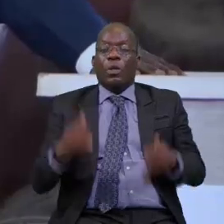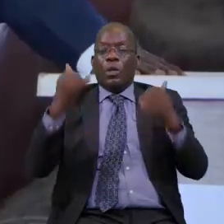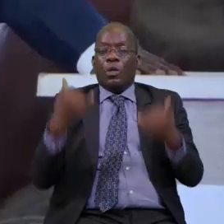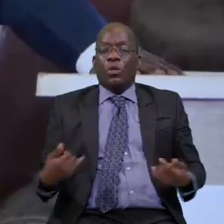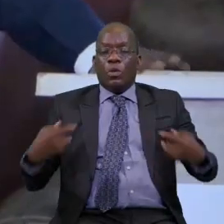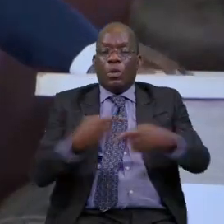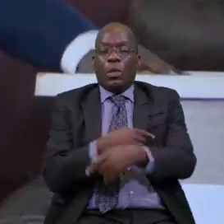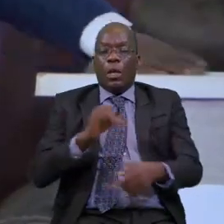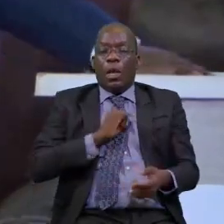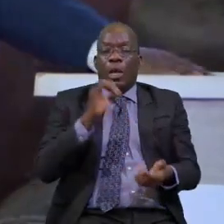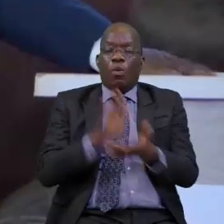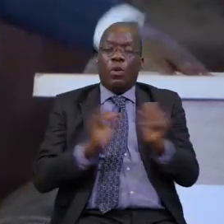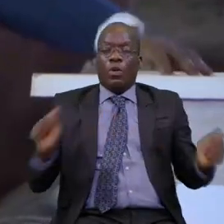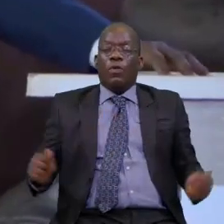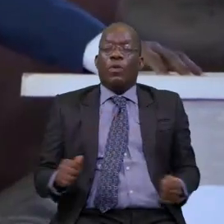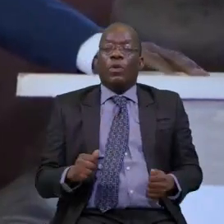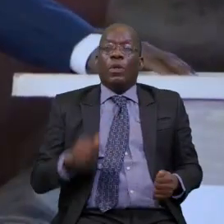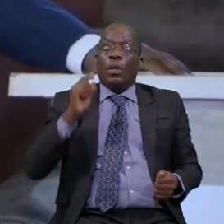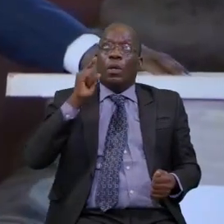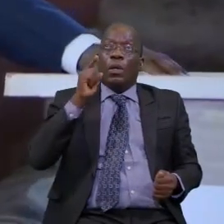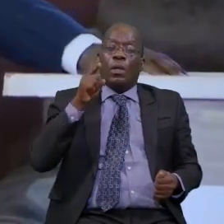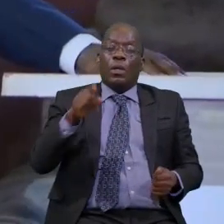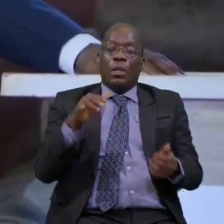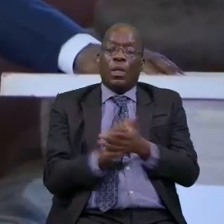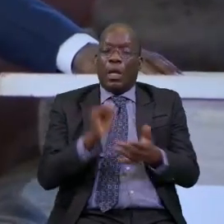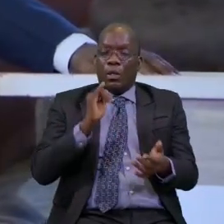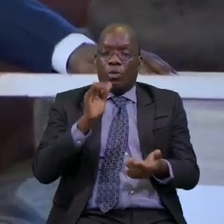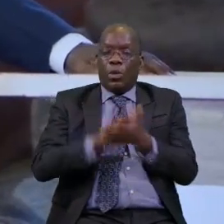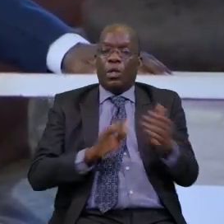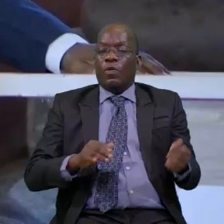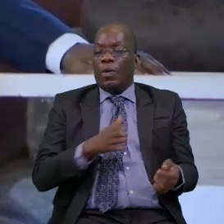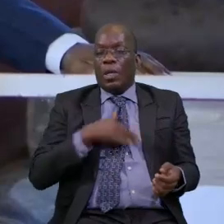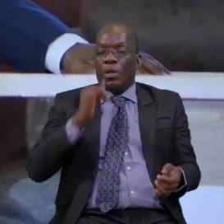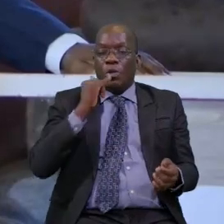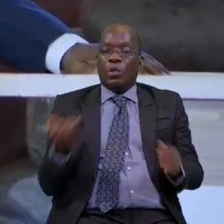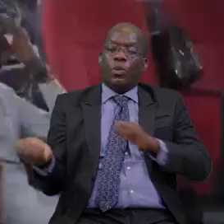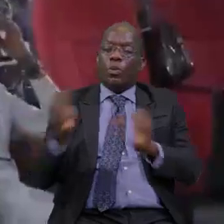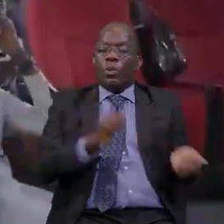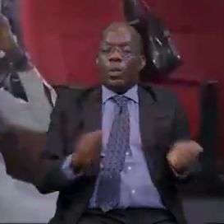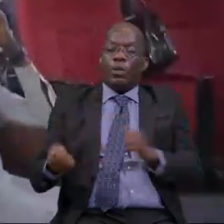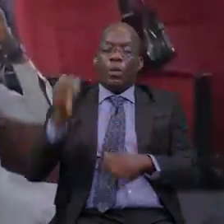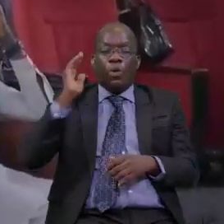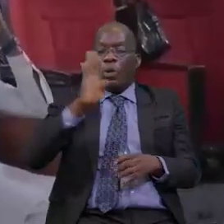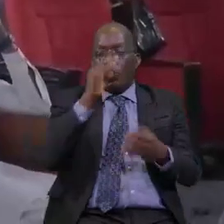that believeth and is baptized shall be saved. Salvation for